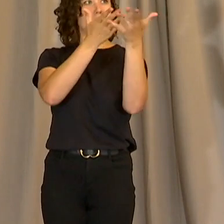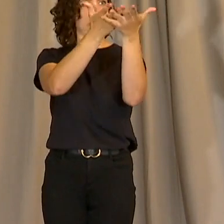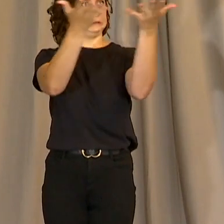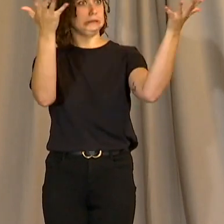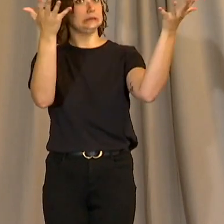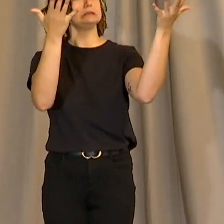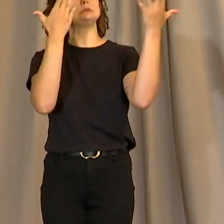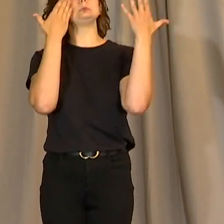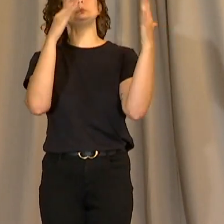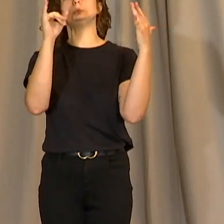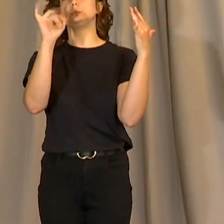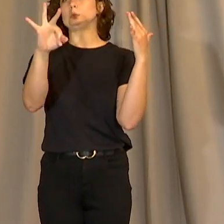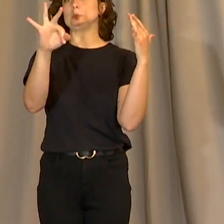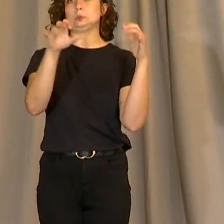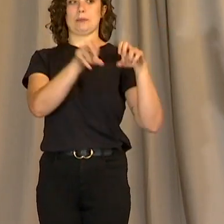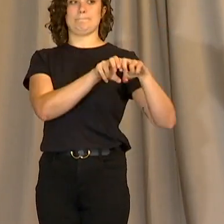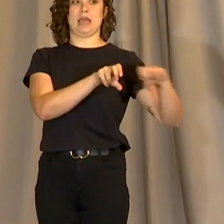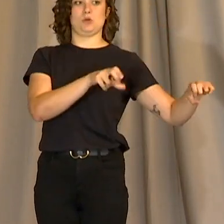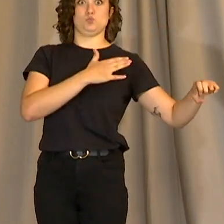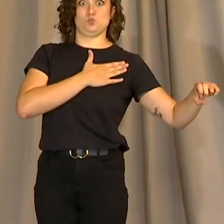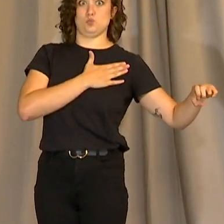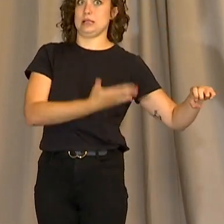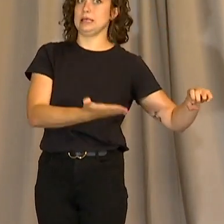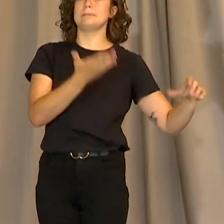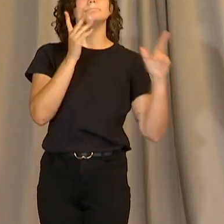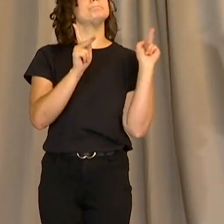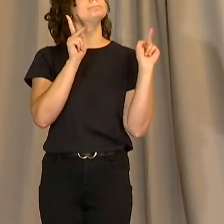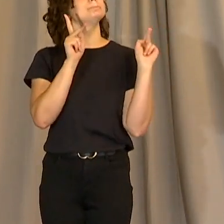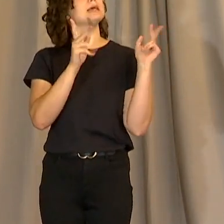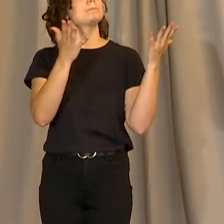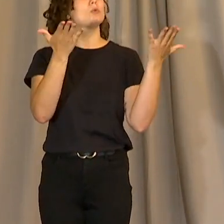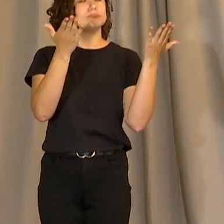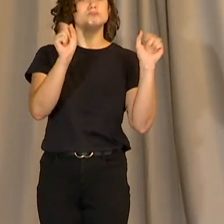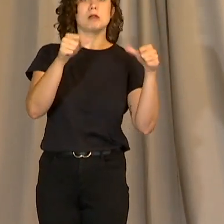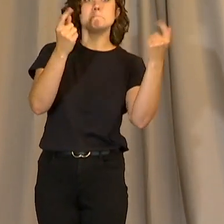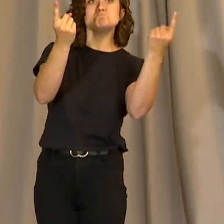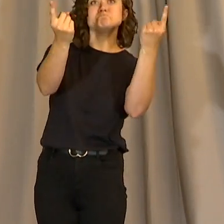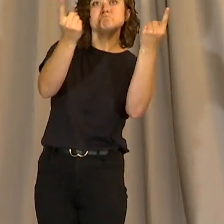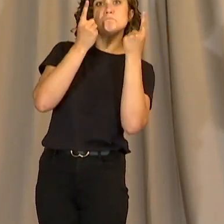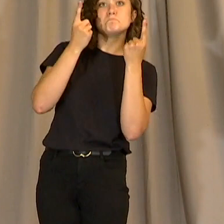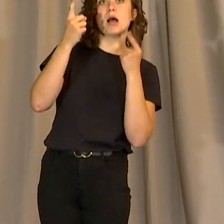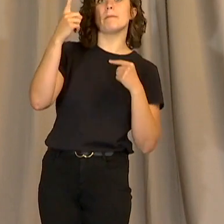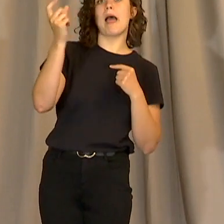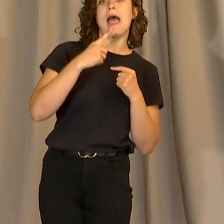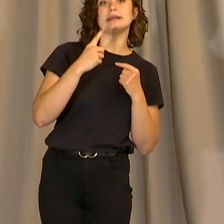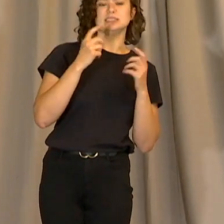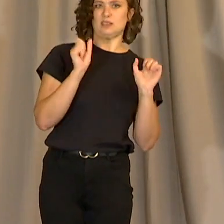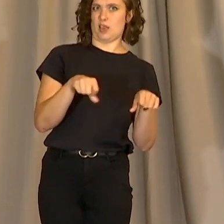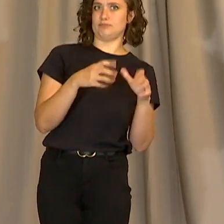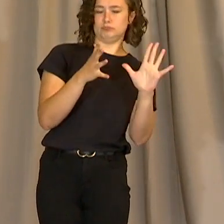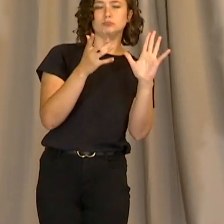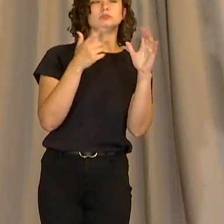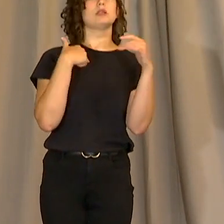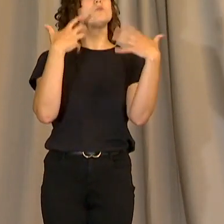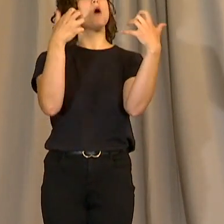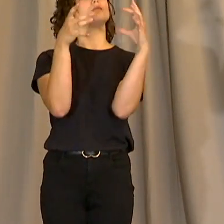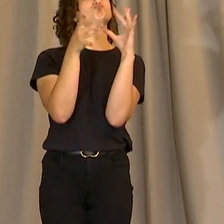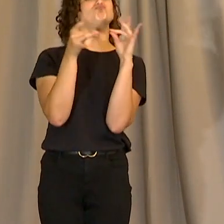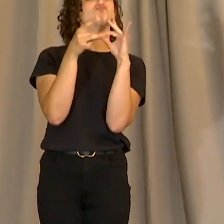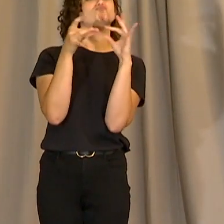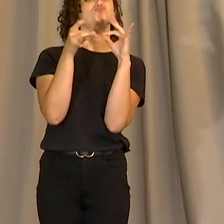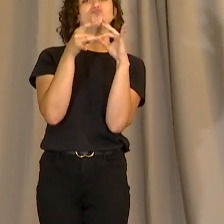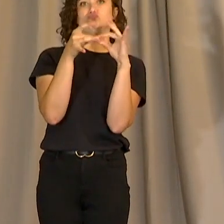willing to sit just for a few more minutes if people want to come up and maybe ask a question. I'll provide just a couple of housekeeping matters, and